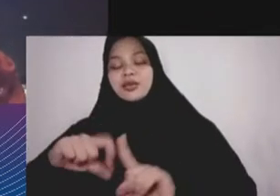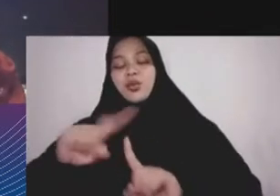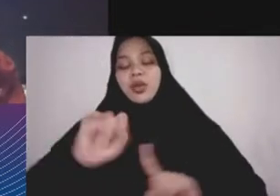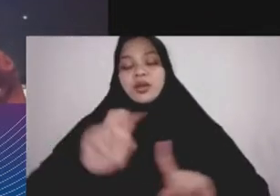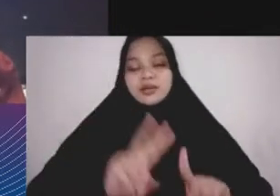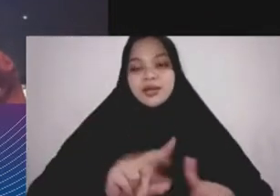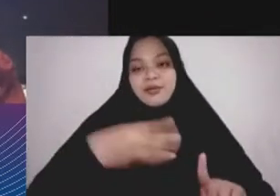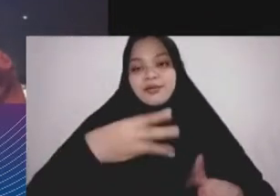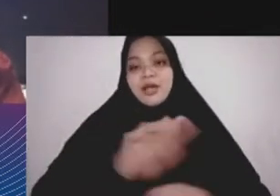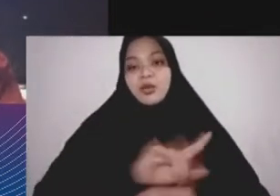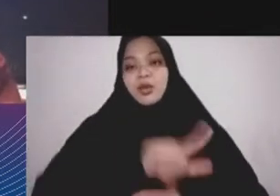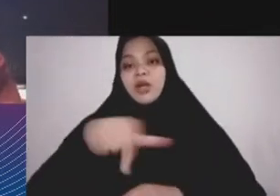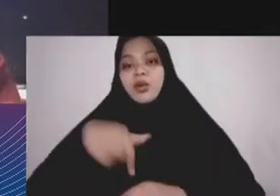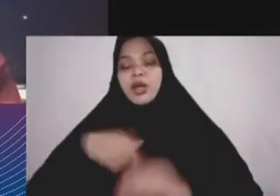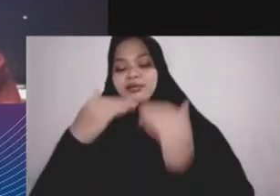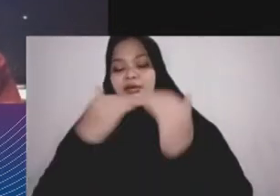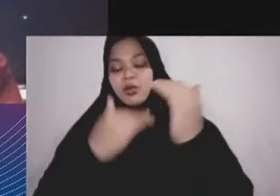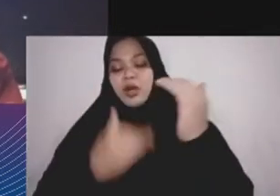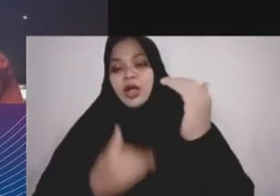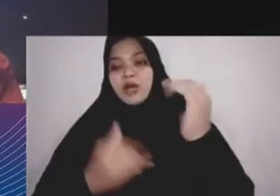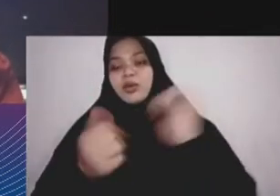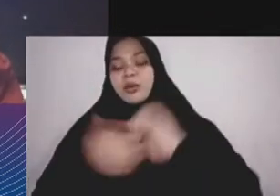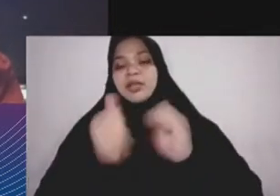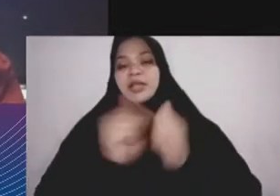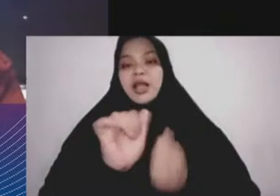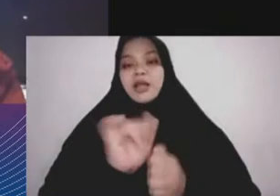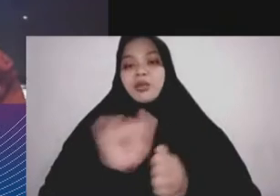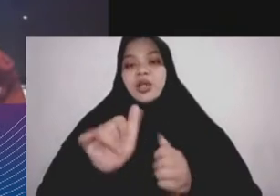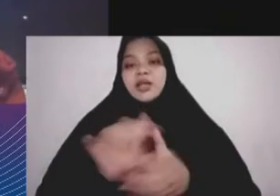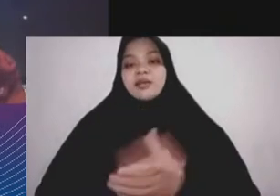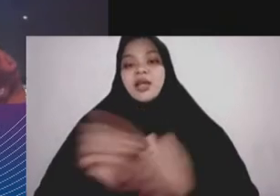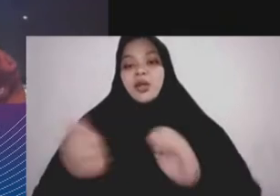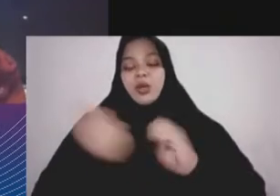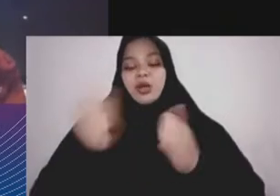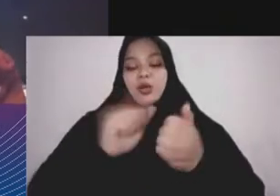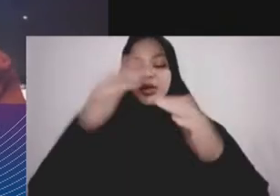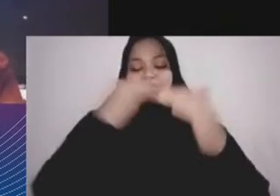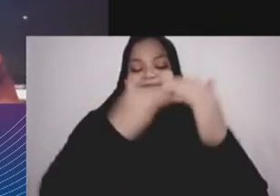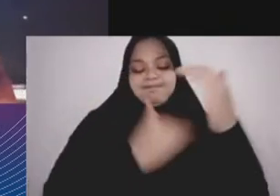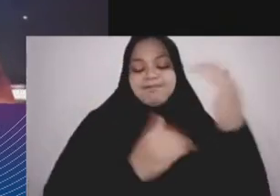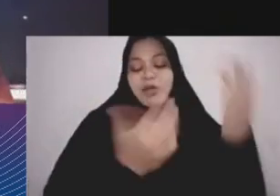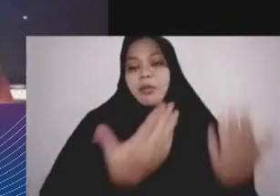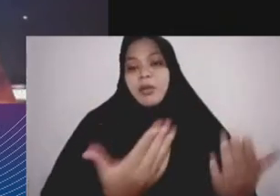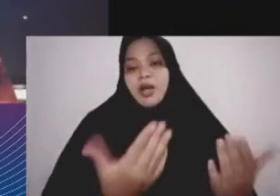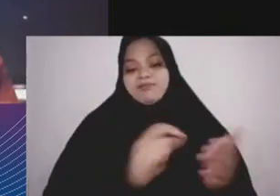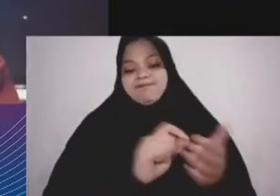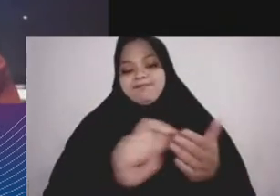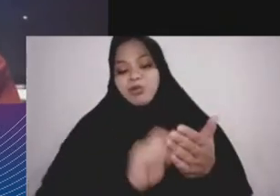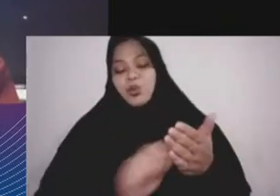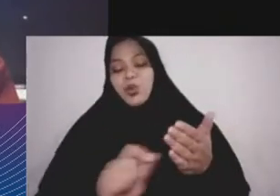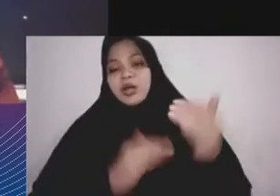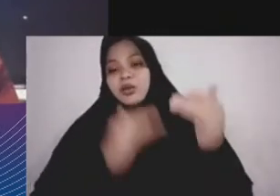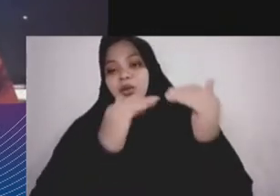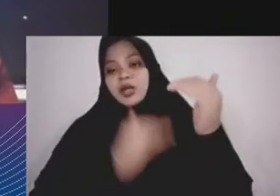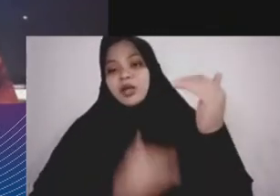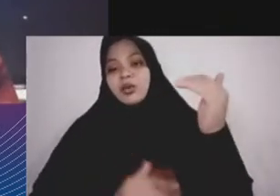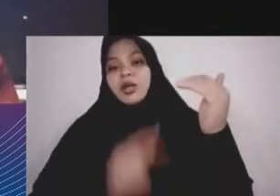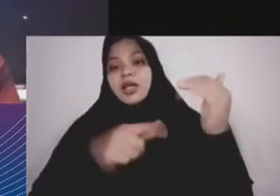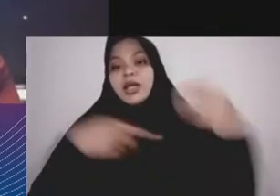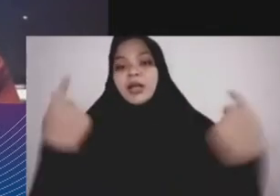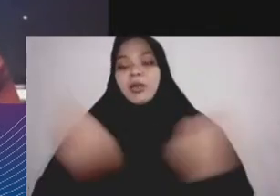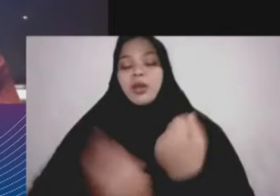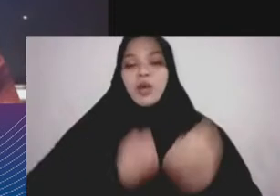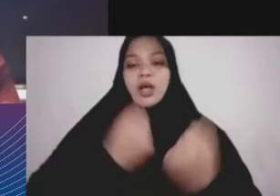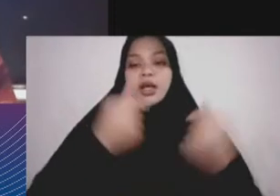DIM, yeah, daftar inventaris masala, so this is a problem inventory list. So we do that, and then